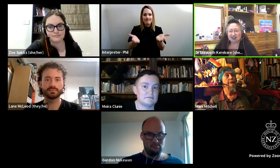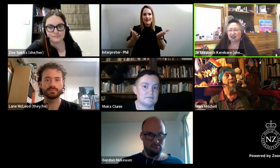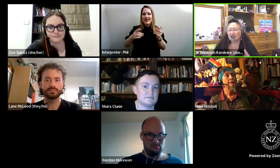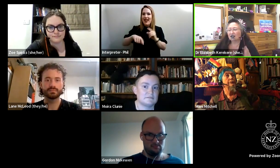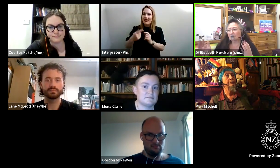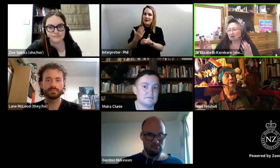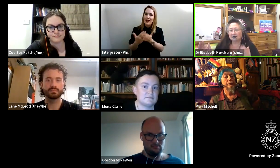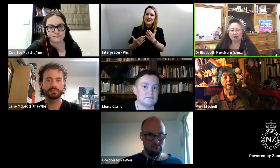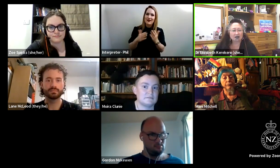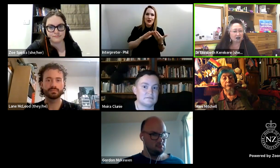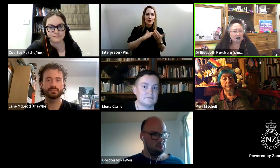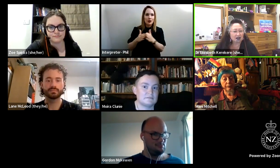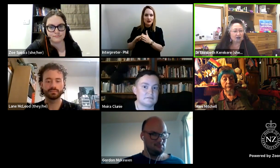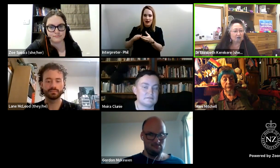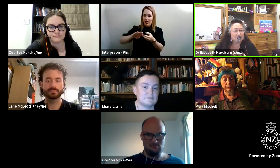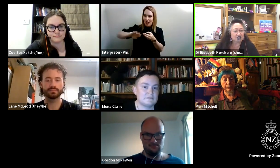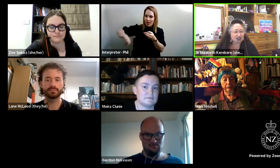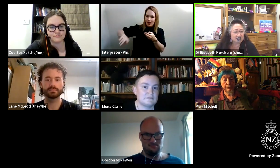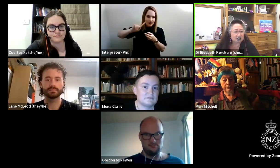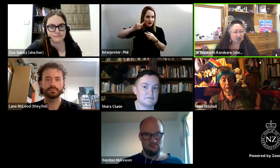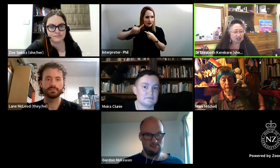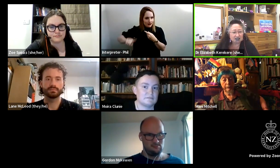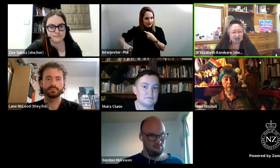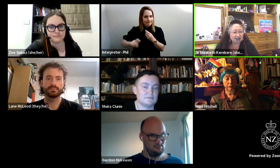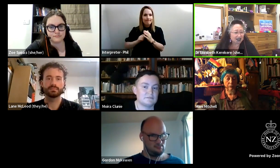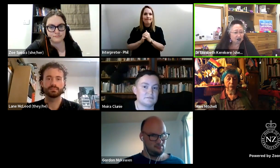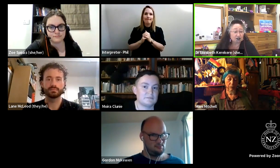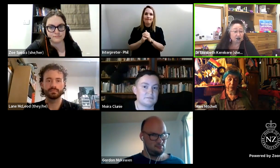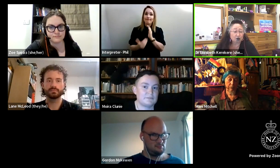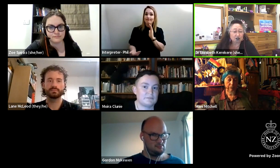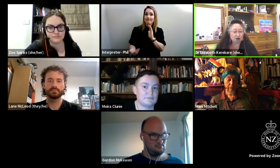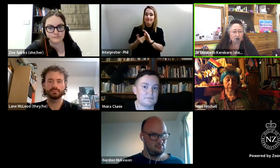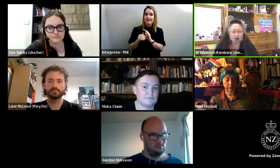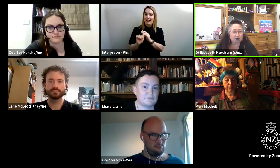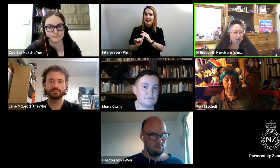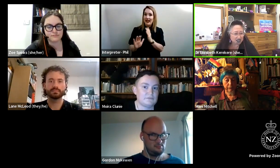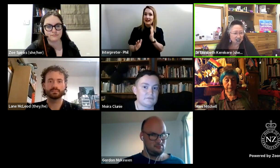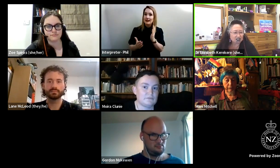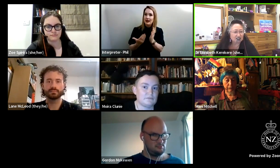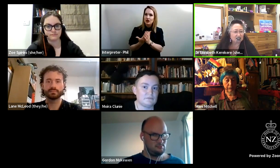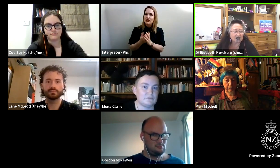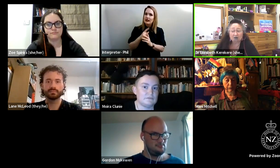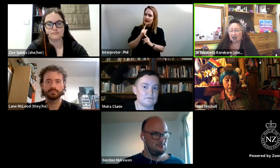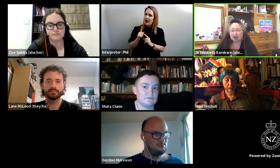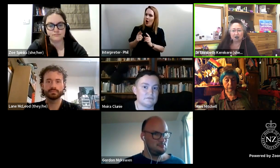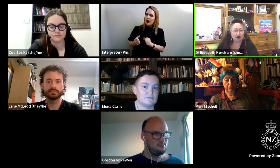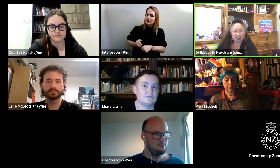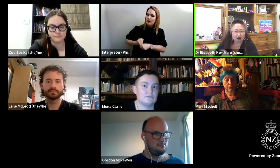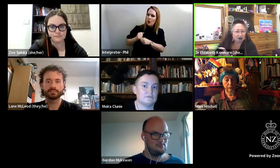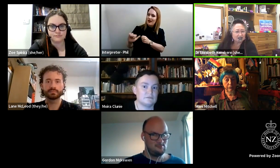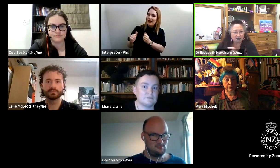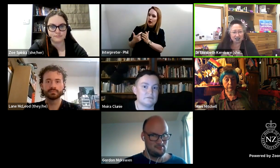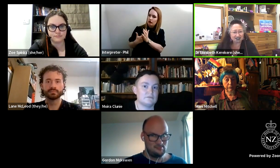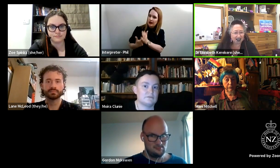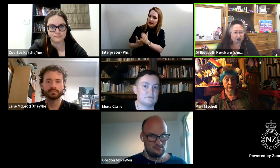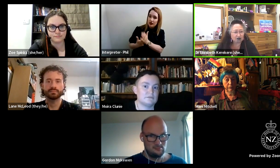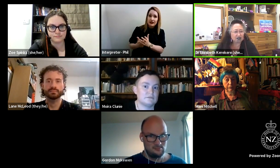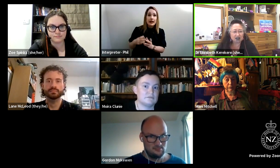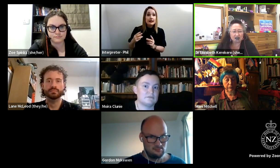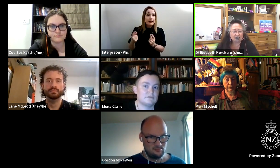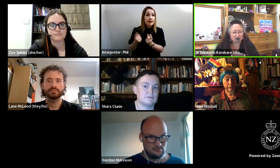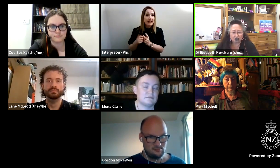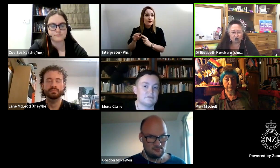and either mention their submissions and say you support the recommendations in them. You can cut and paste some things